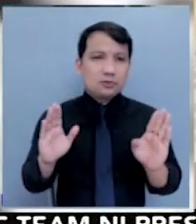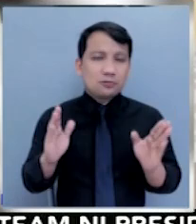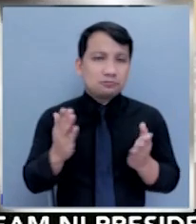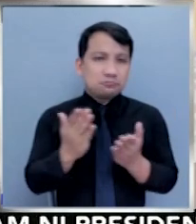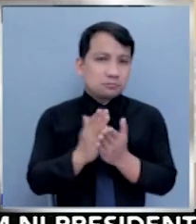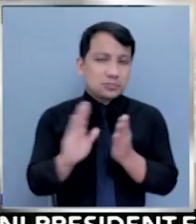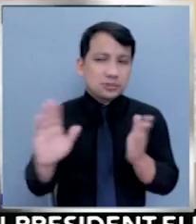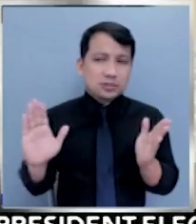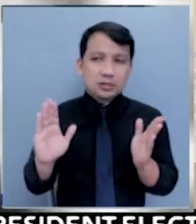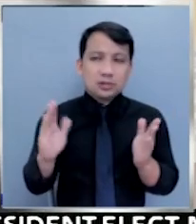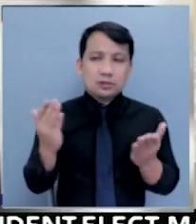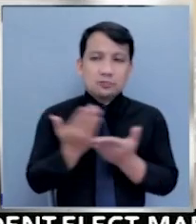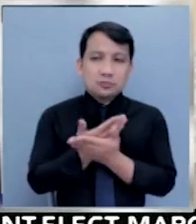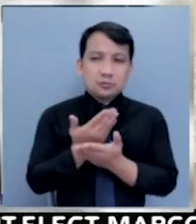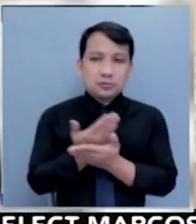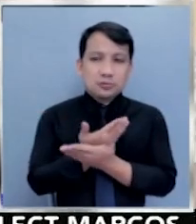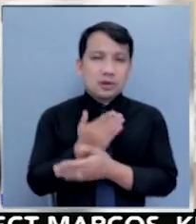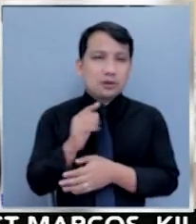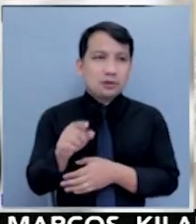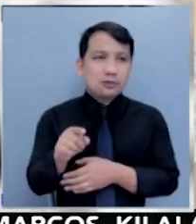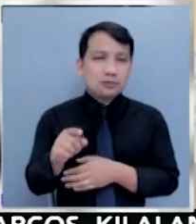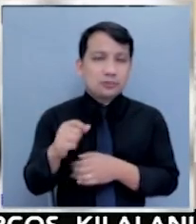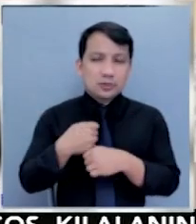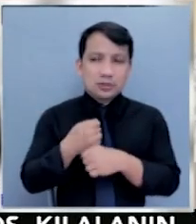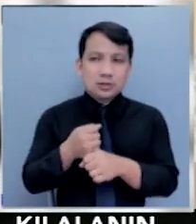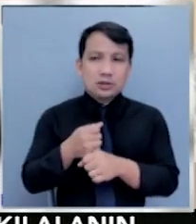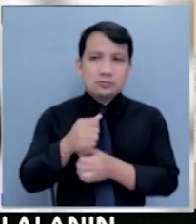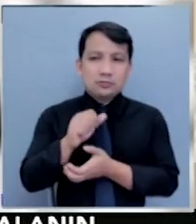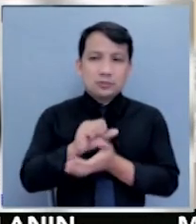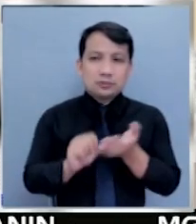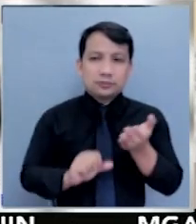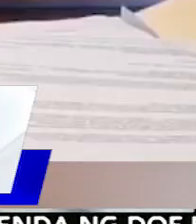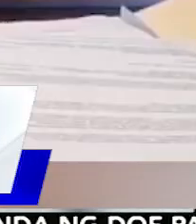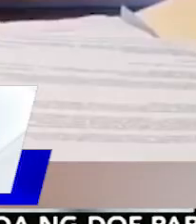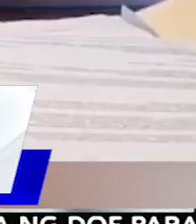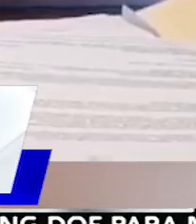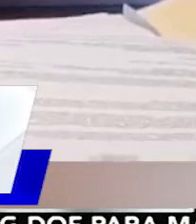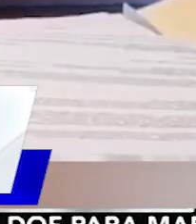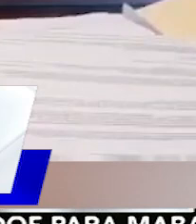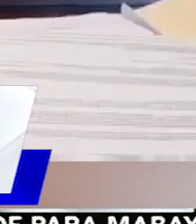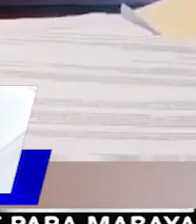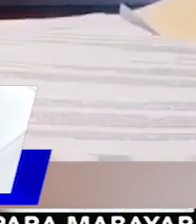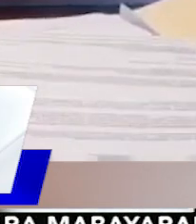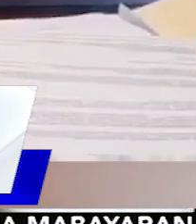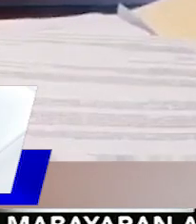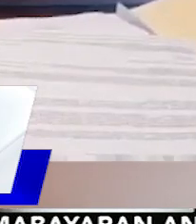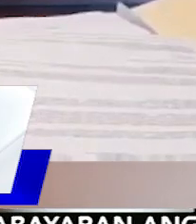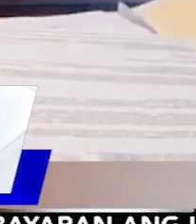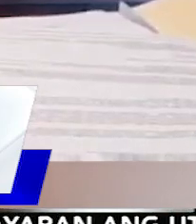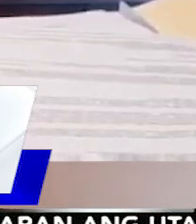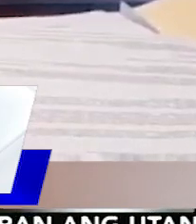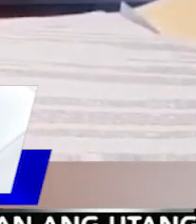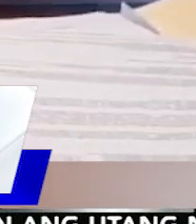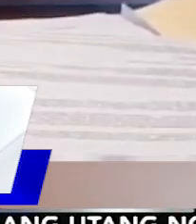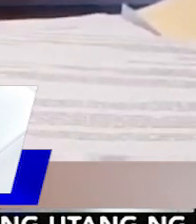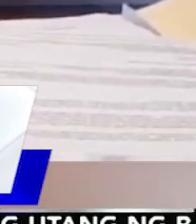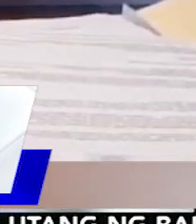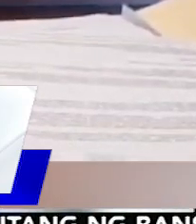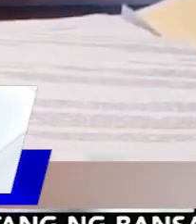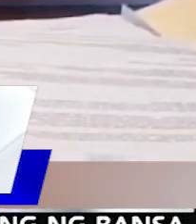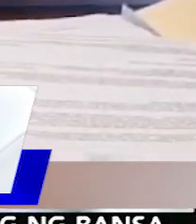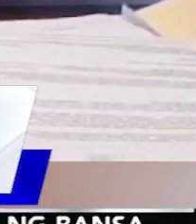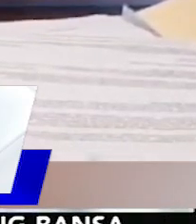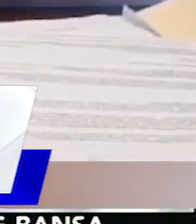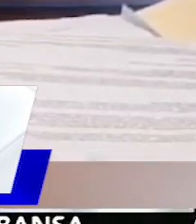new set of artists who will become the next batch